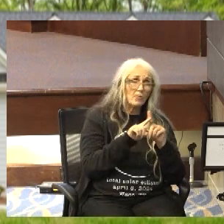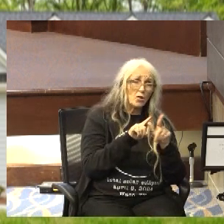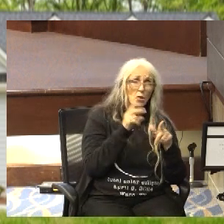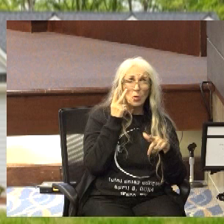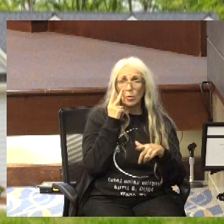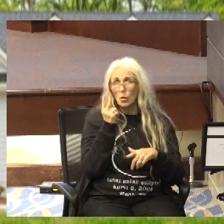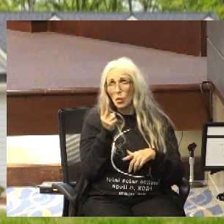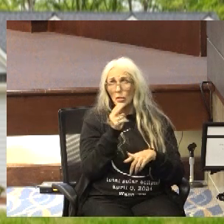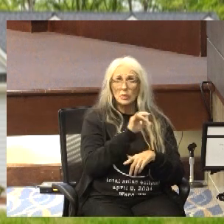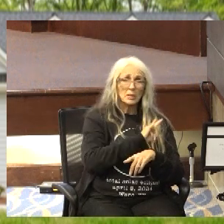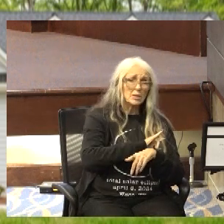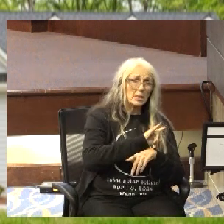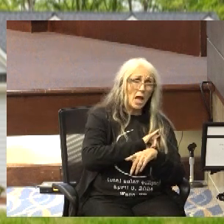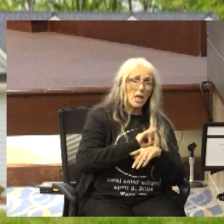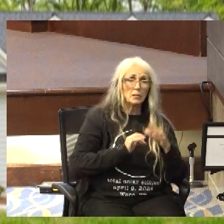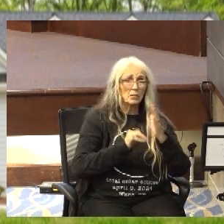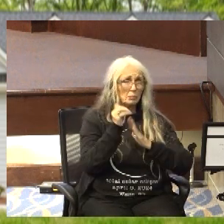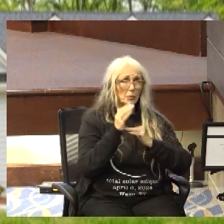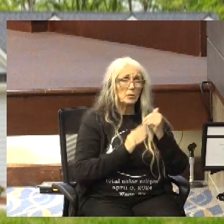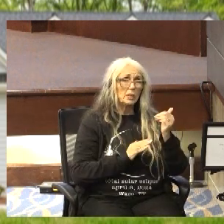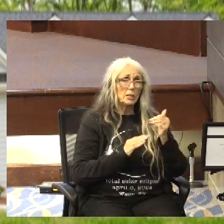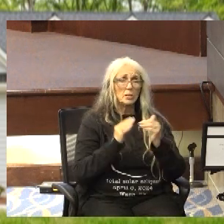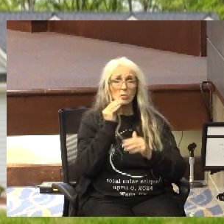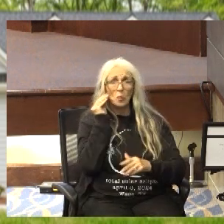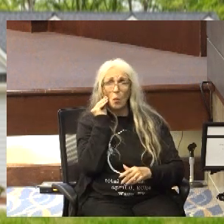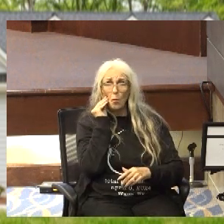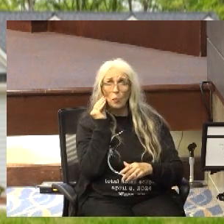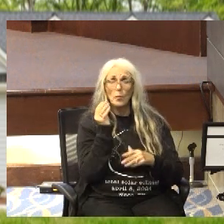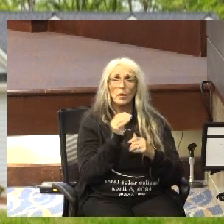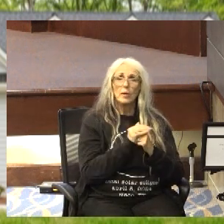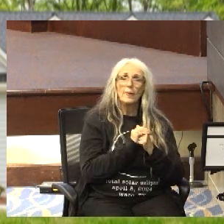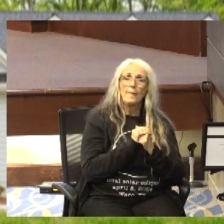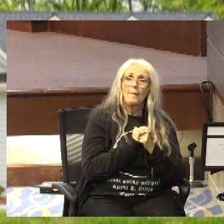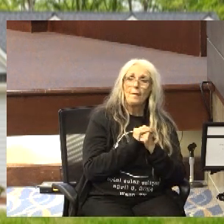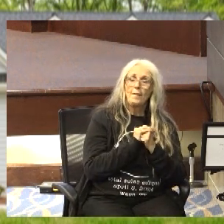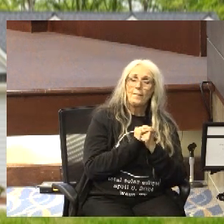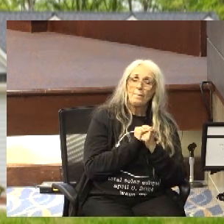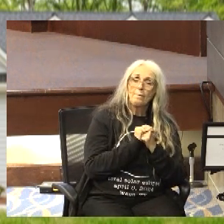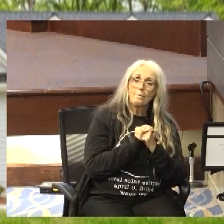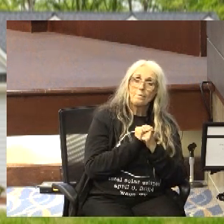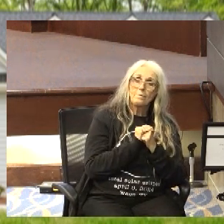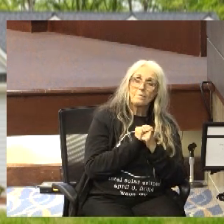of architecture that just really kind of harken back to home.